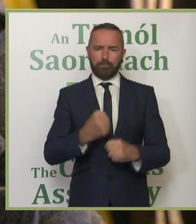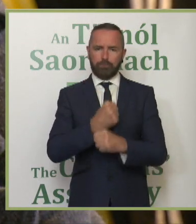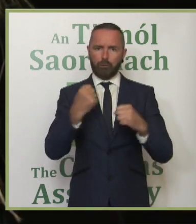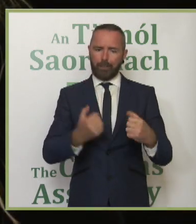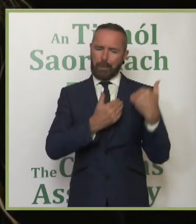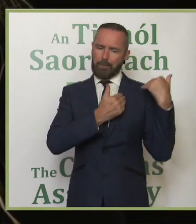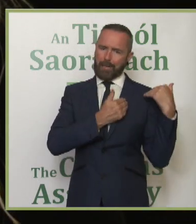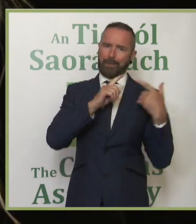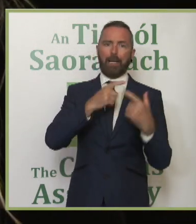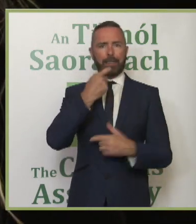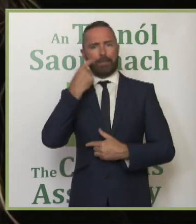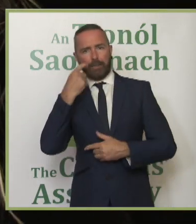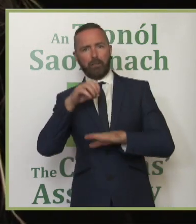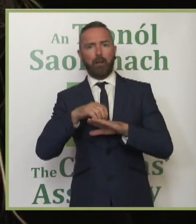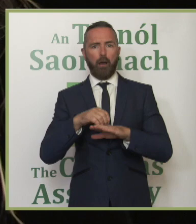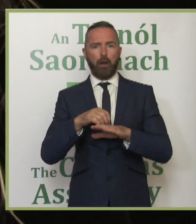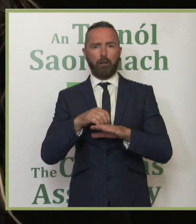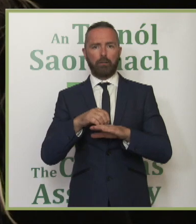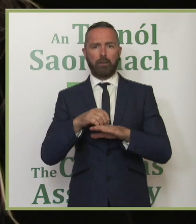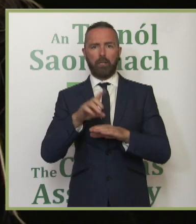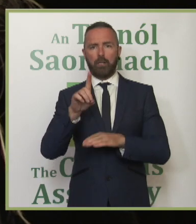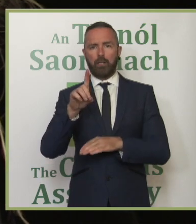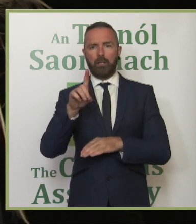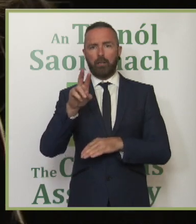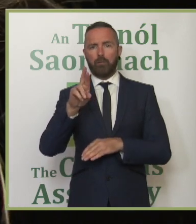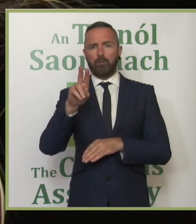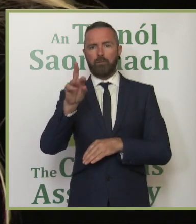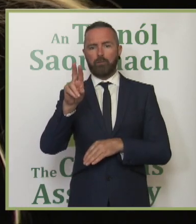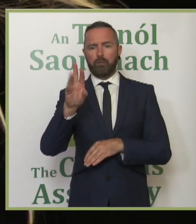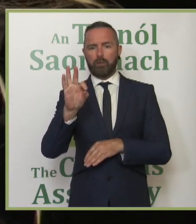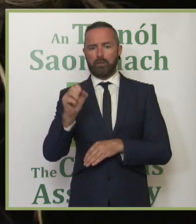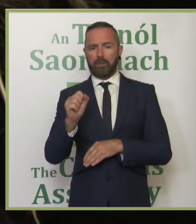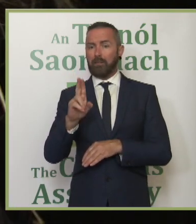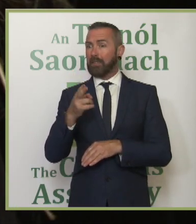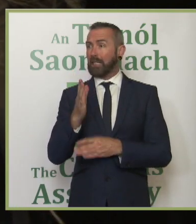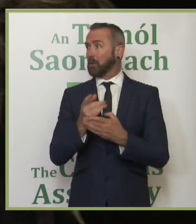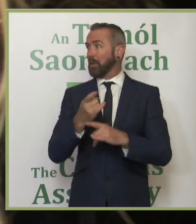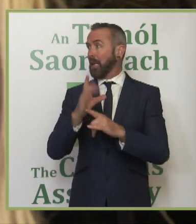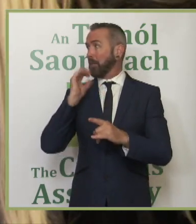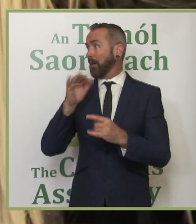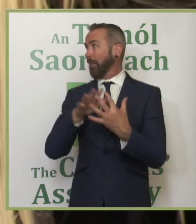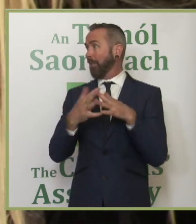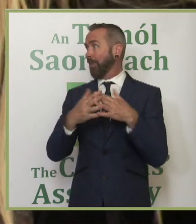addiction. So with that said, can someone help me? Sorry.